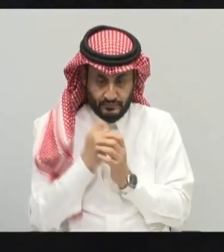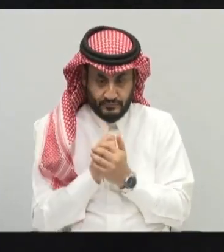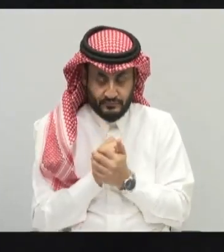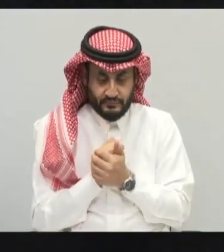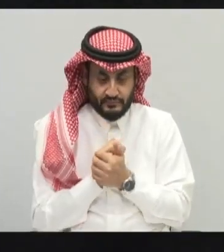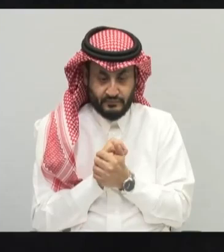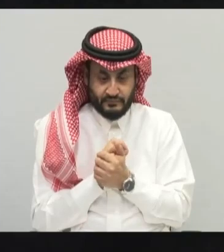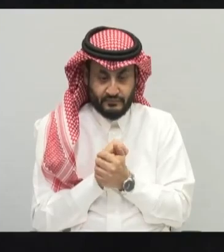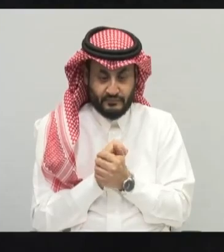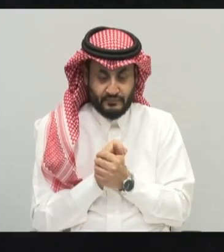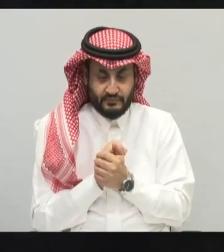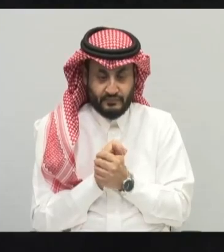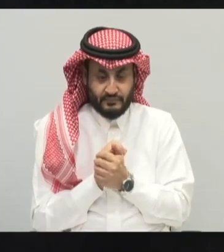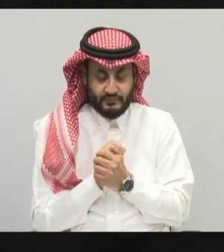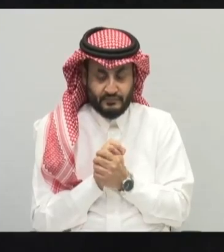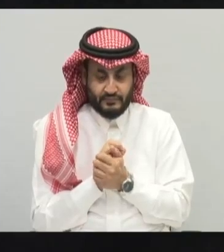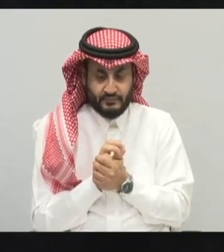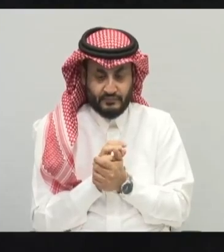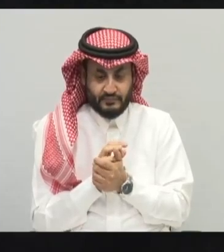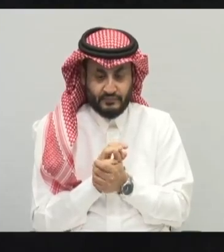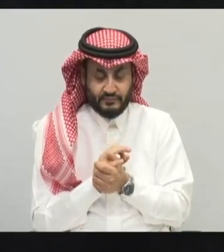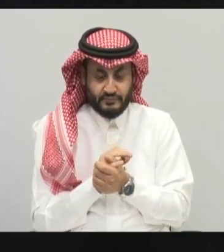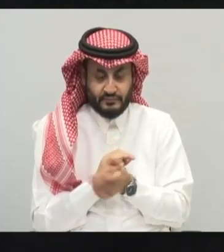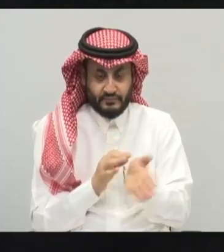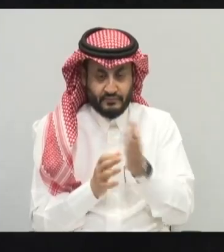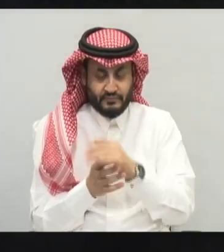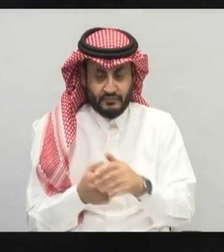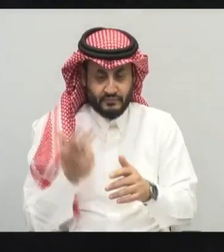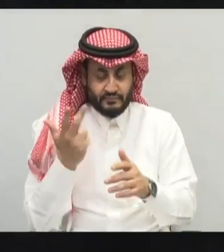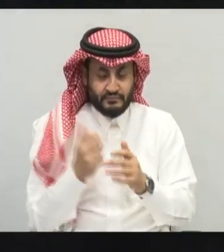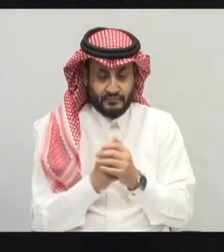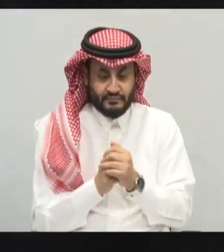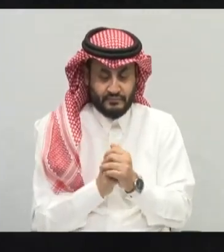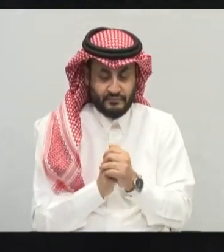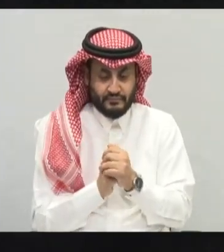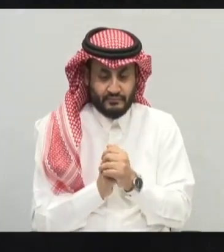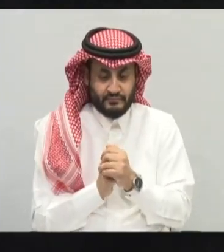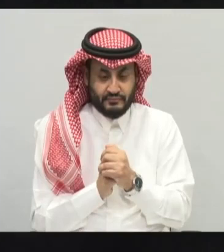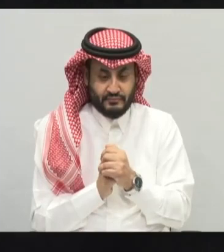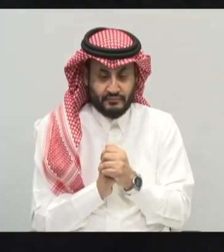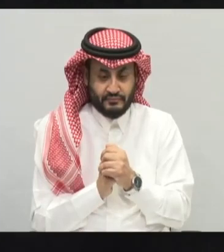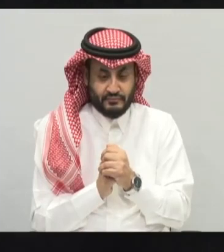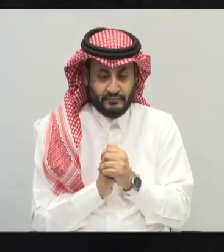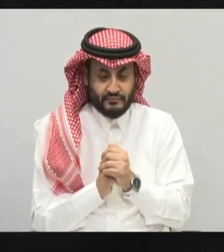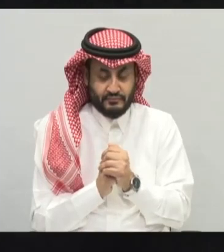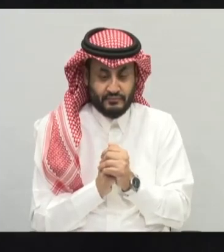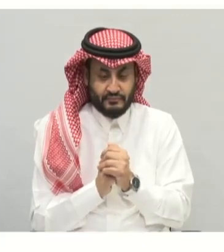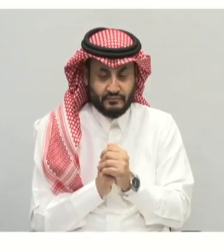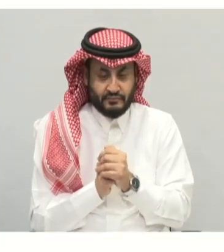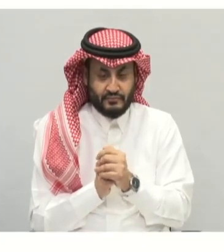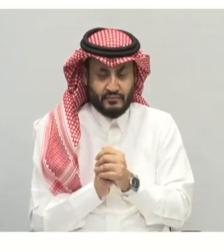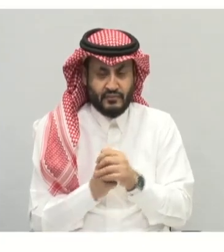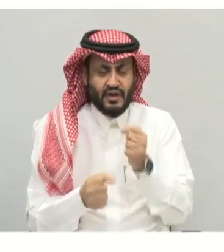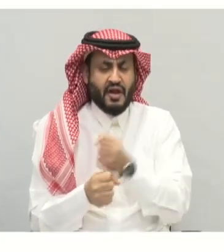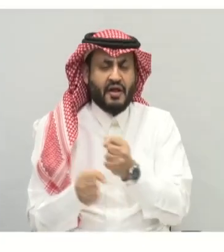function for use two plus gerund and also the third one when you use the use two plus infinitive just for an action